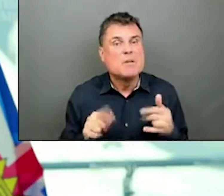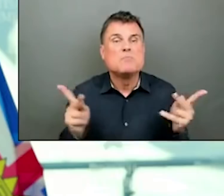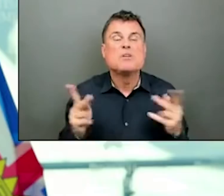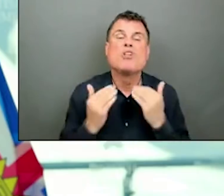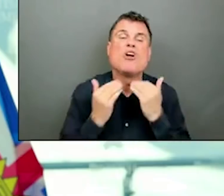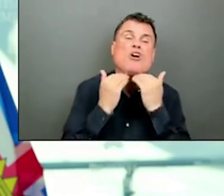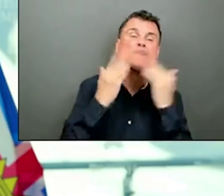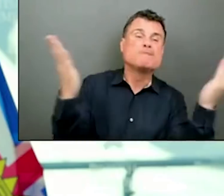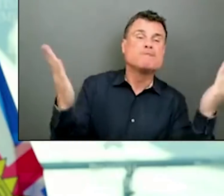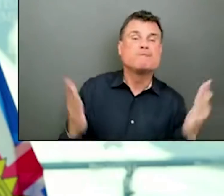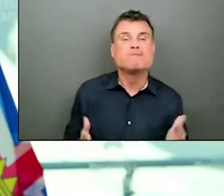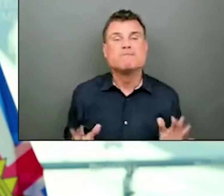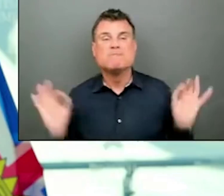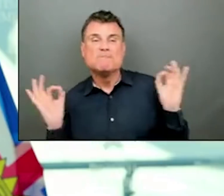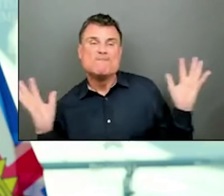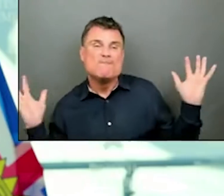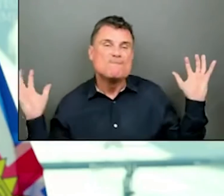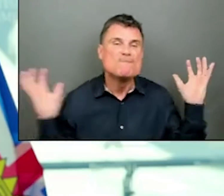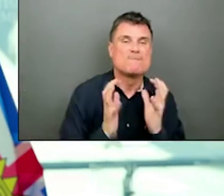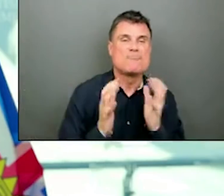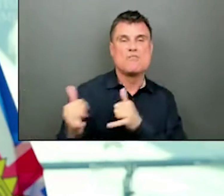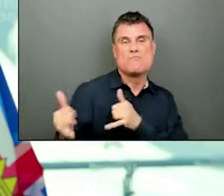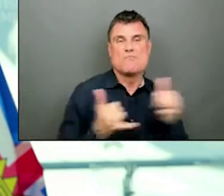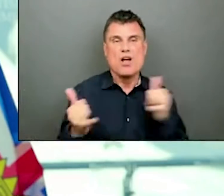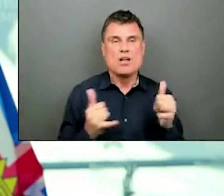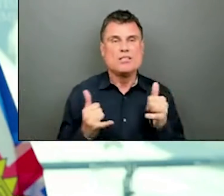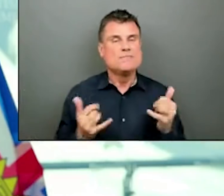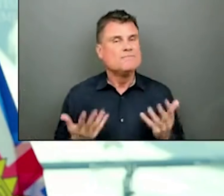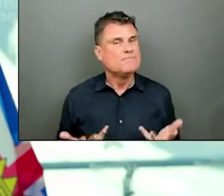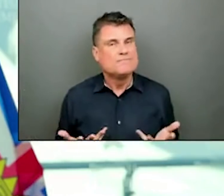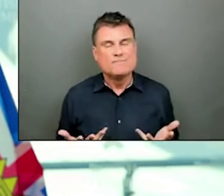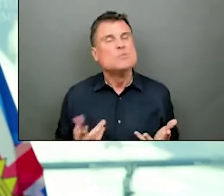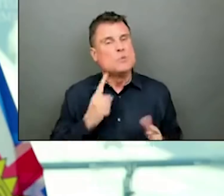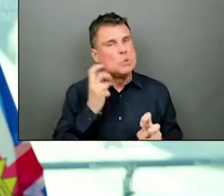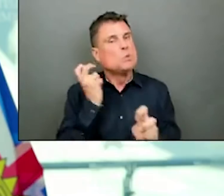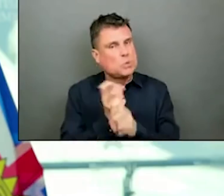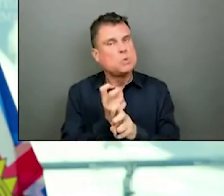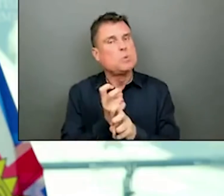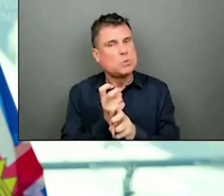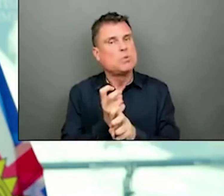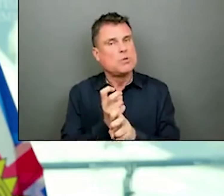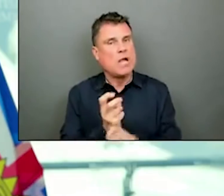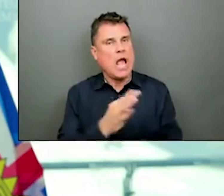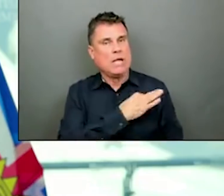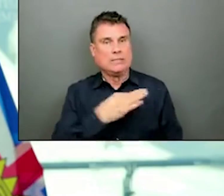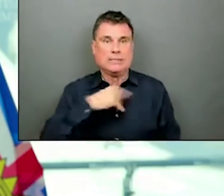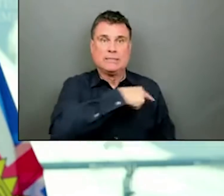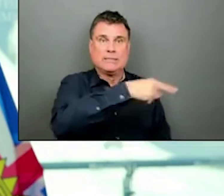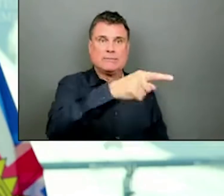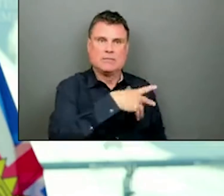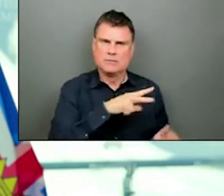seriously, it's very hard for us to see that from the inside of a hospital.